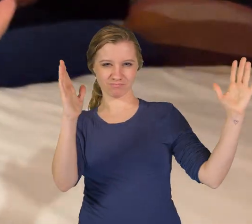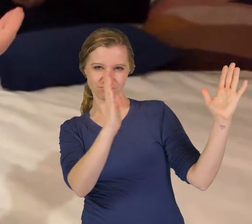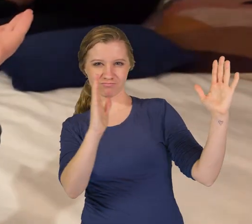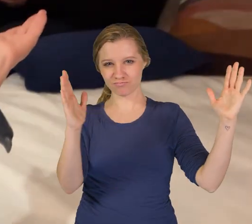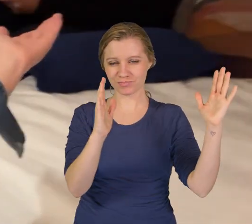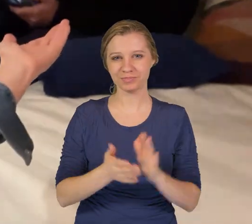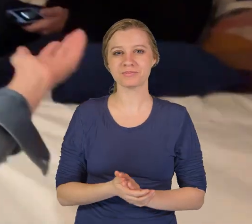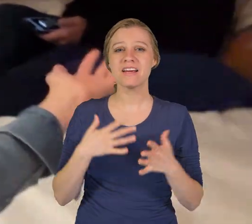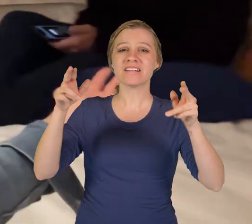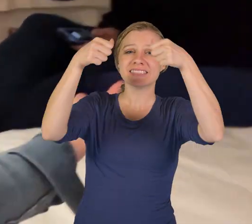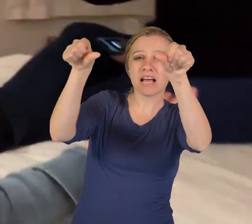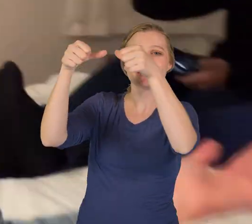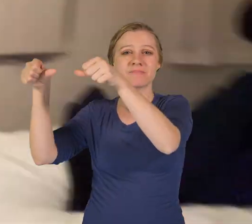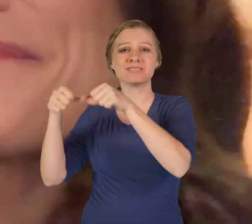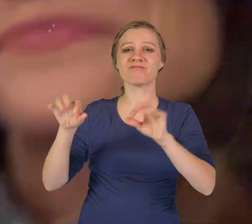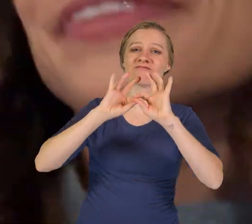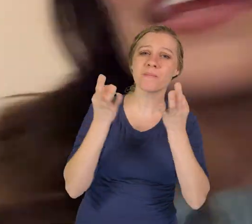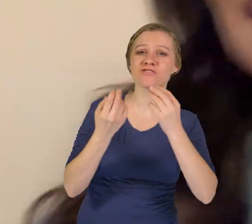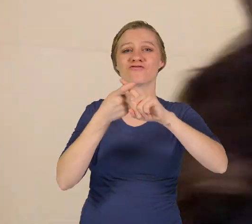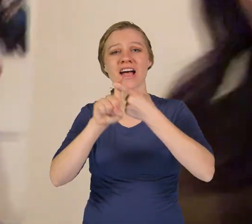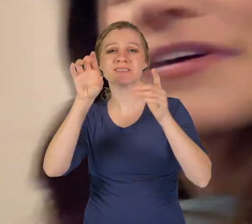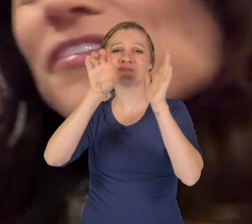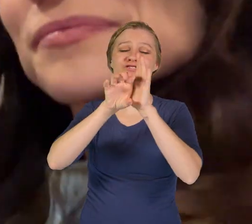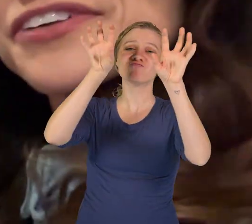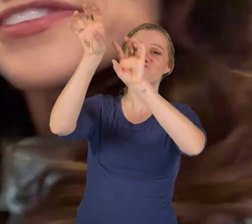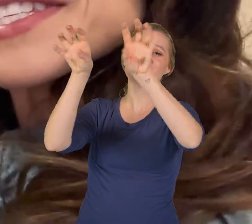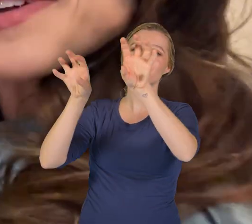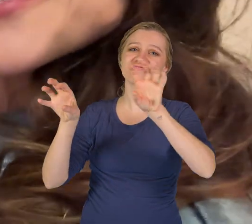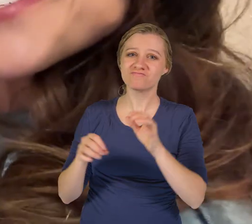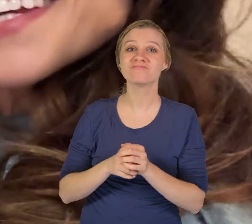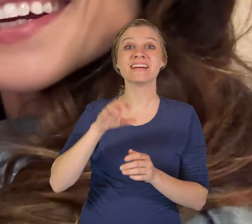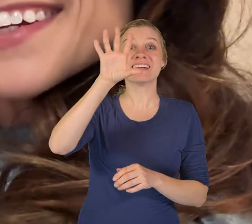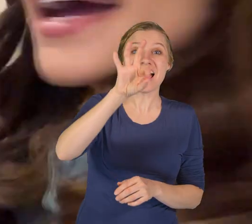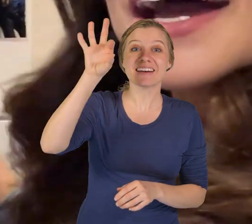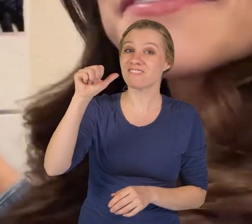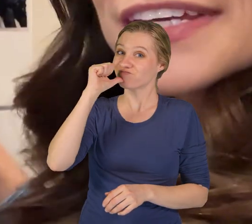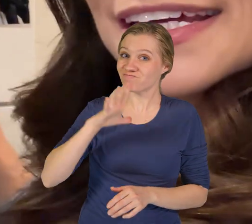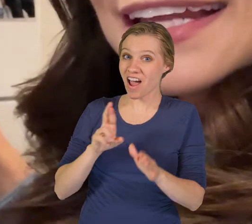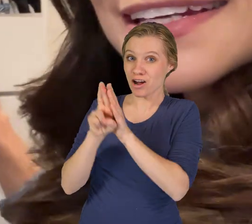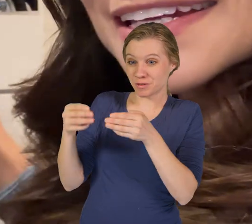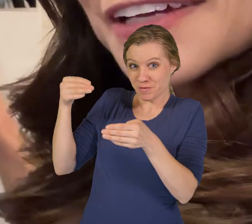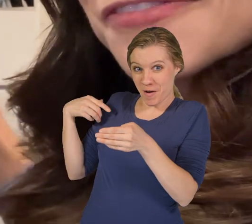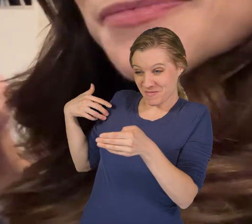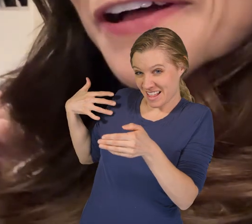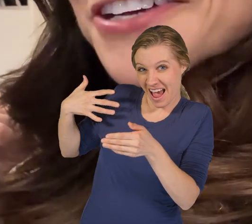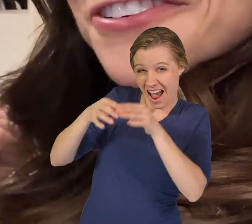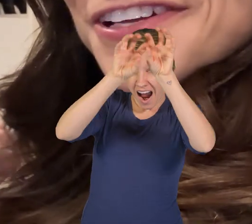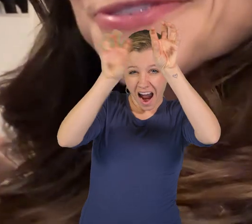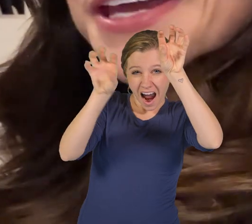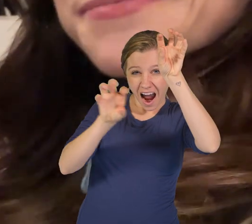see human for size. I've taped some of my family and friends' pictures here. I have the 99